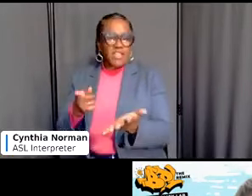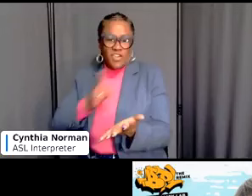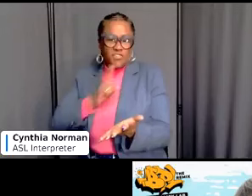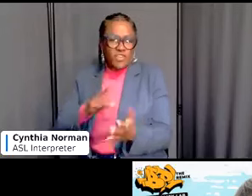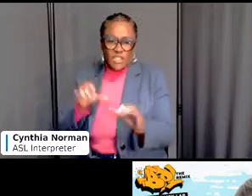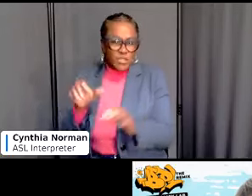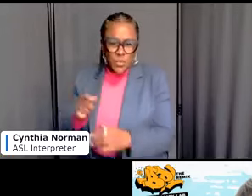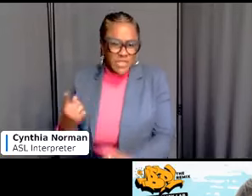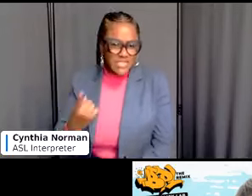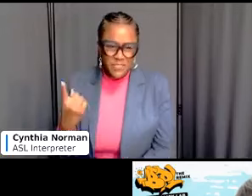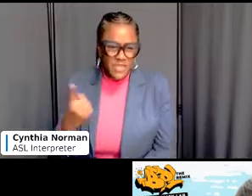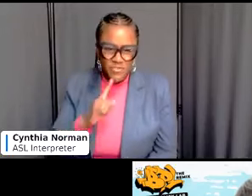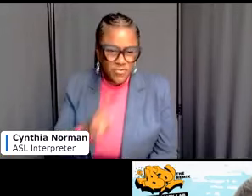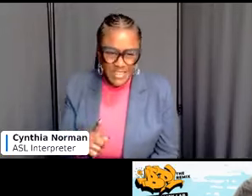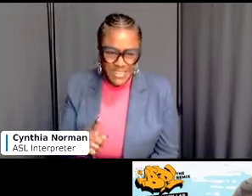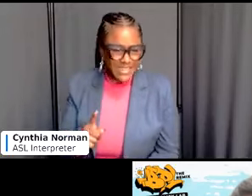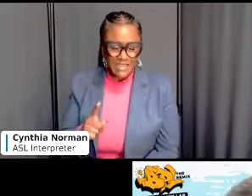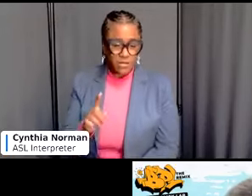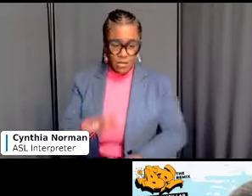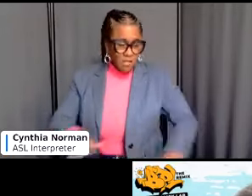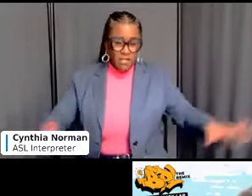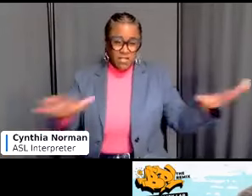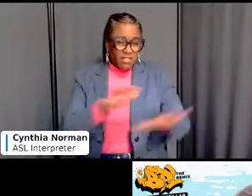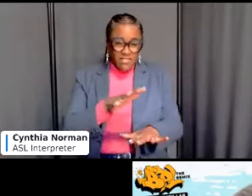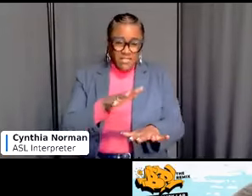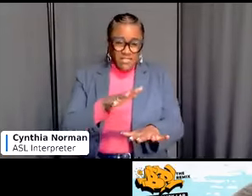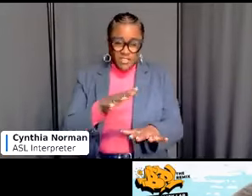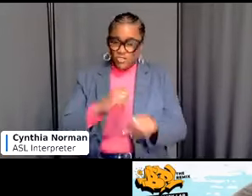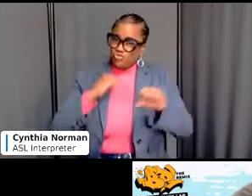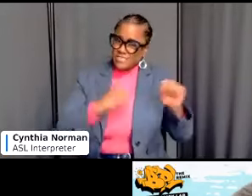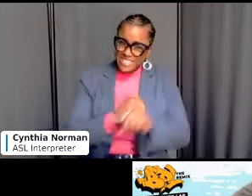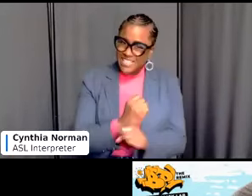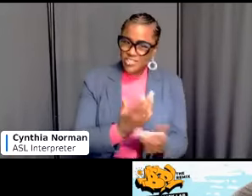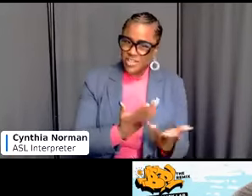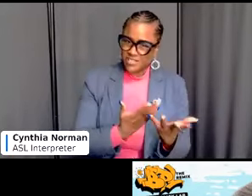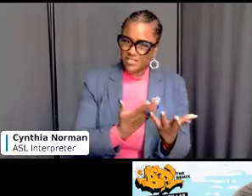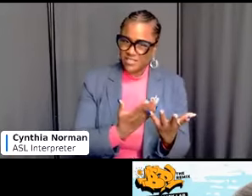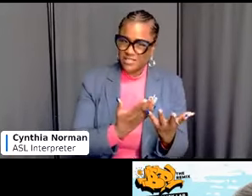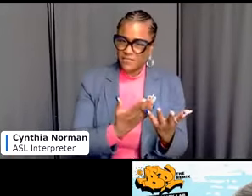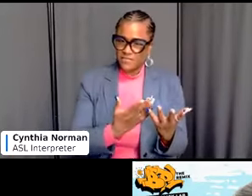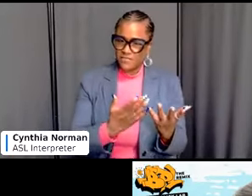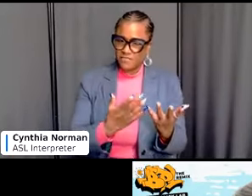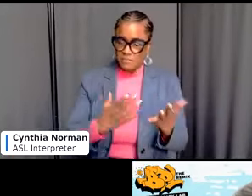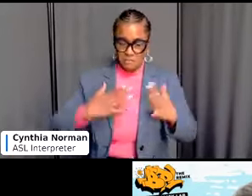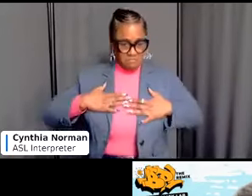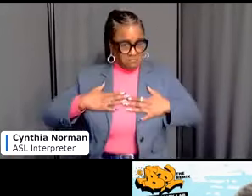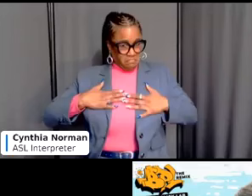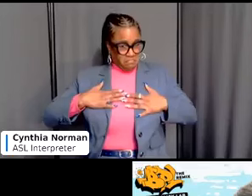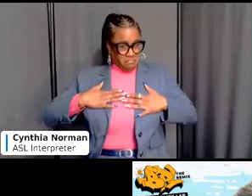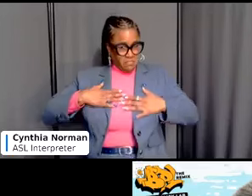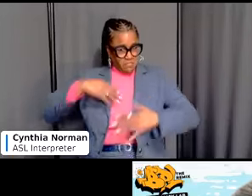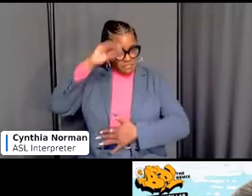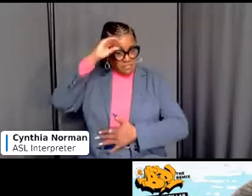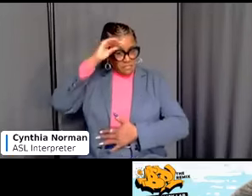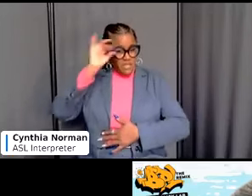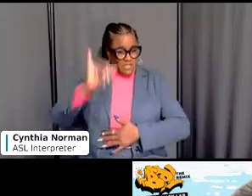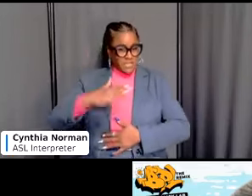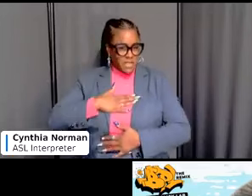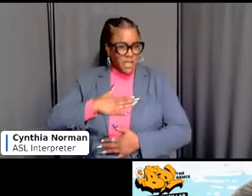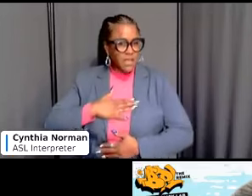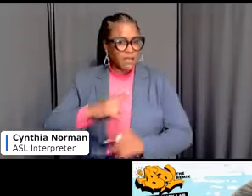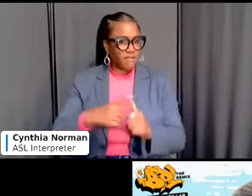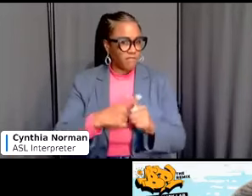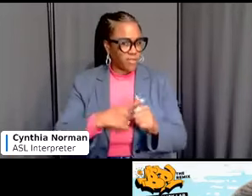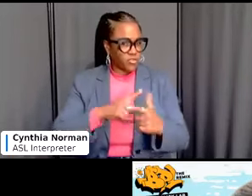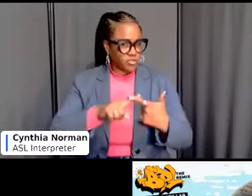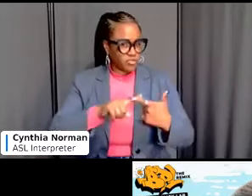that's very continentally geostrategic. And so that was how I referred to the first thing.